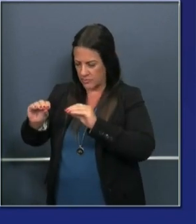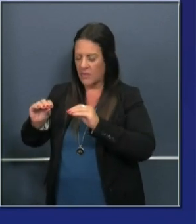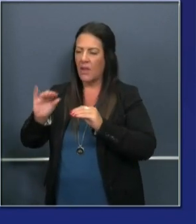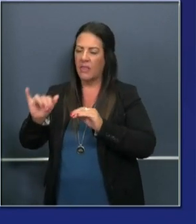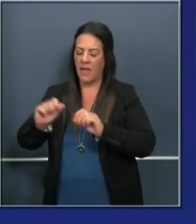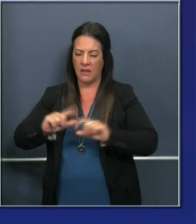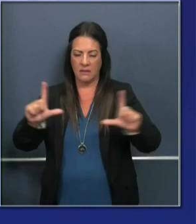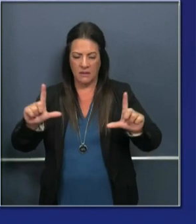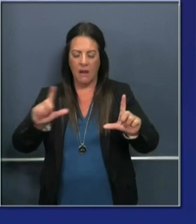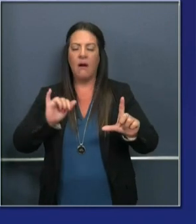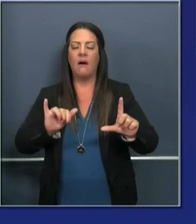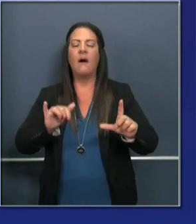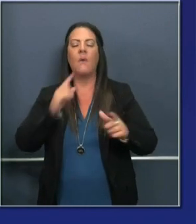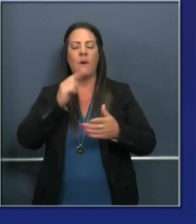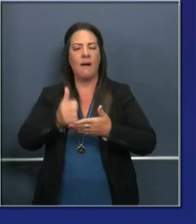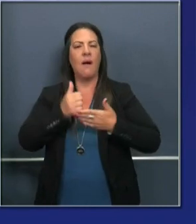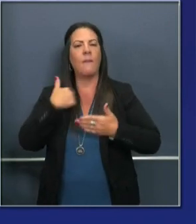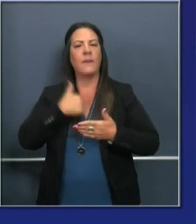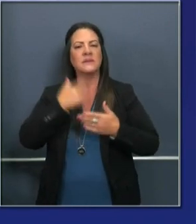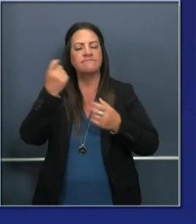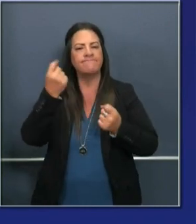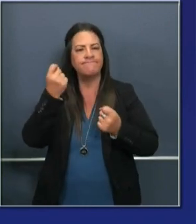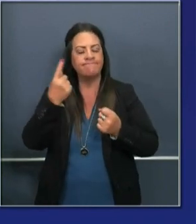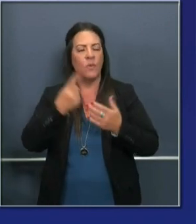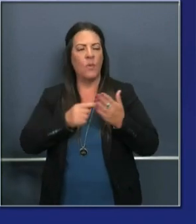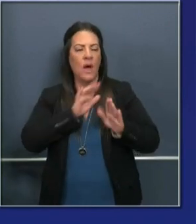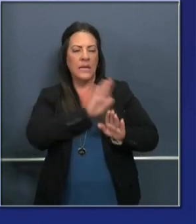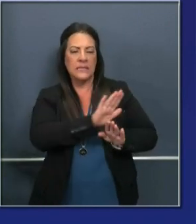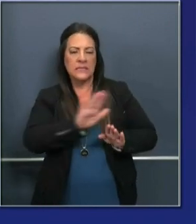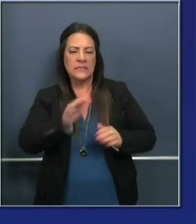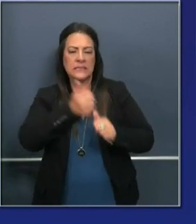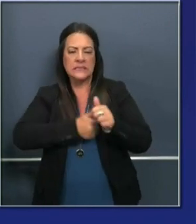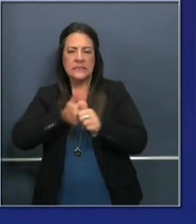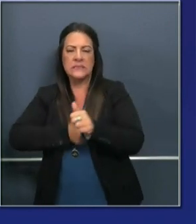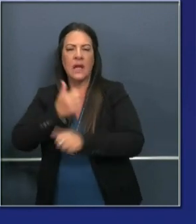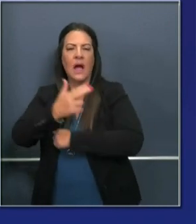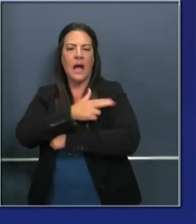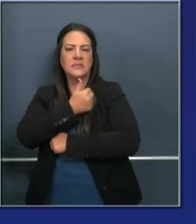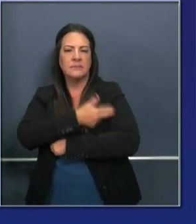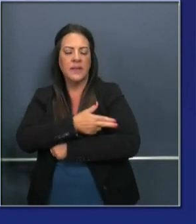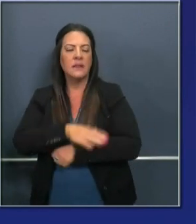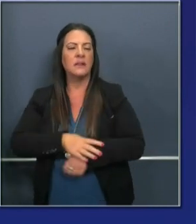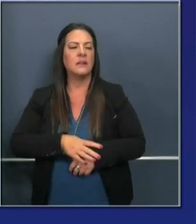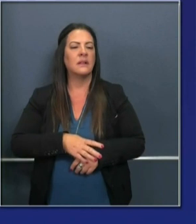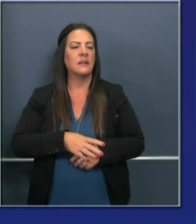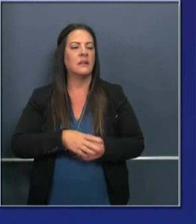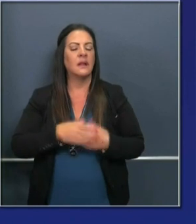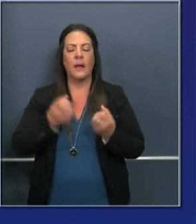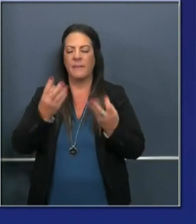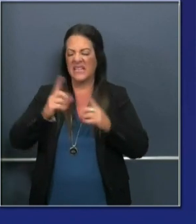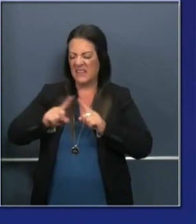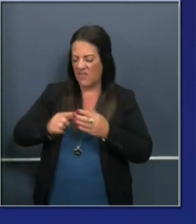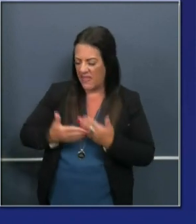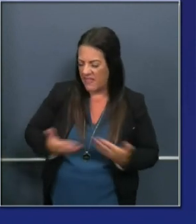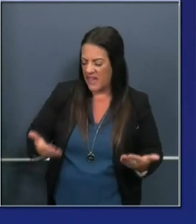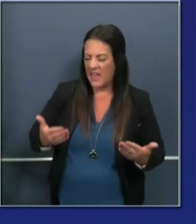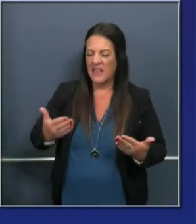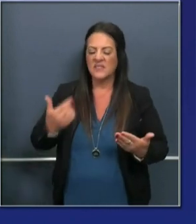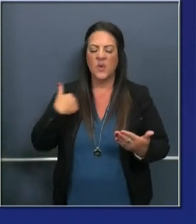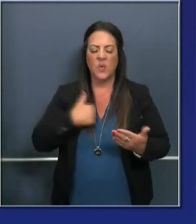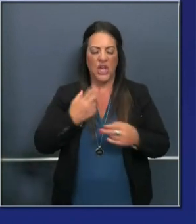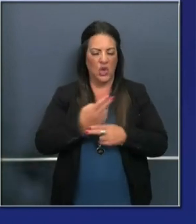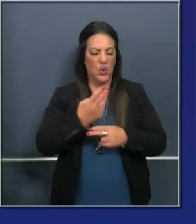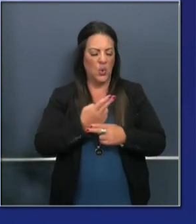our case numbers, understanding some of those non-pharmaceutical interventions that we have in place,